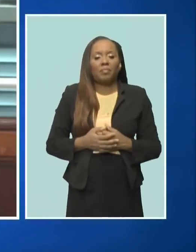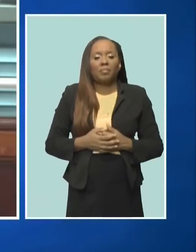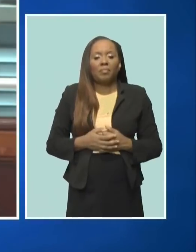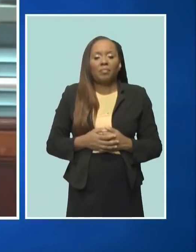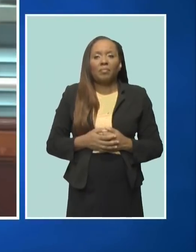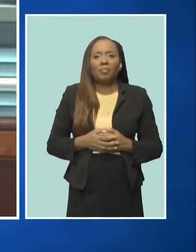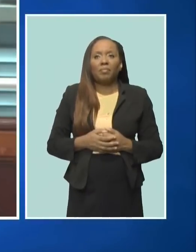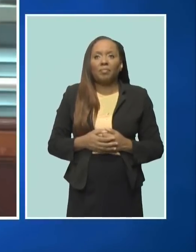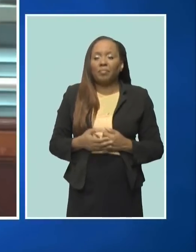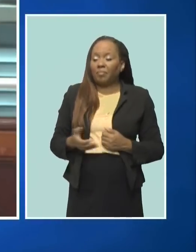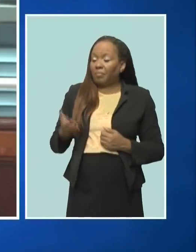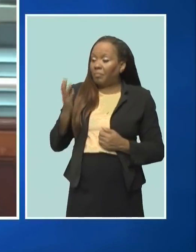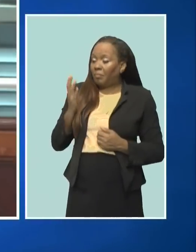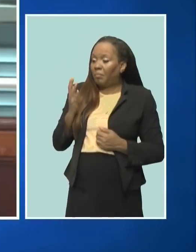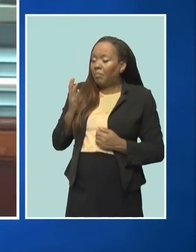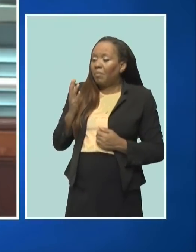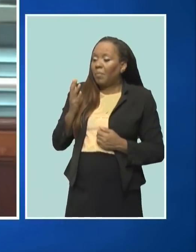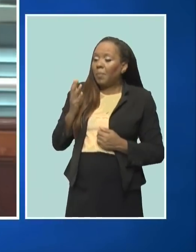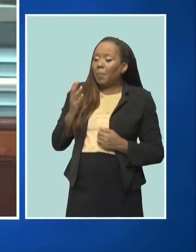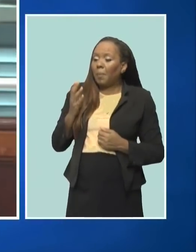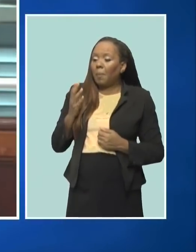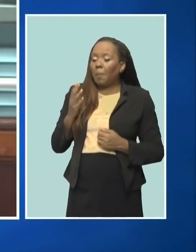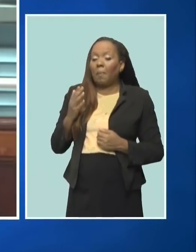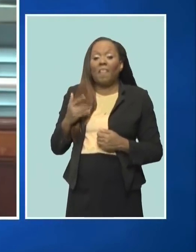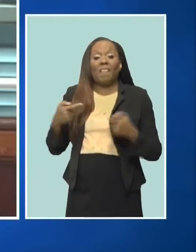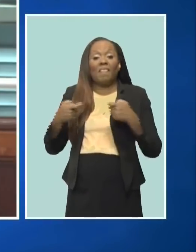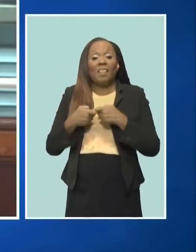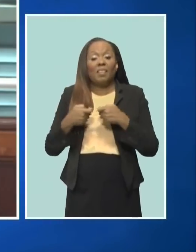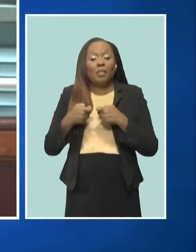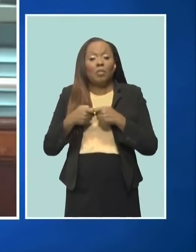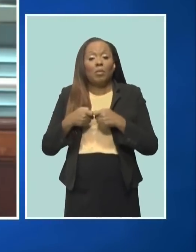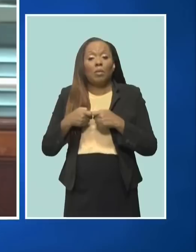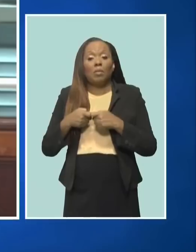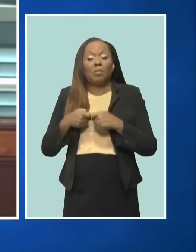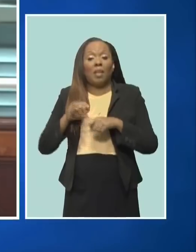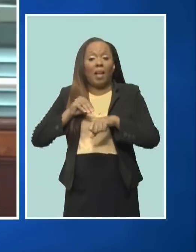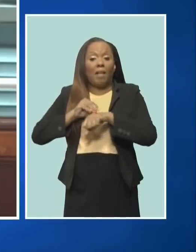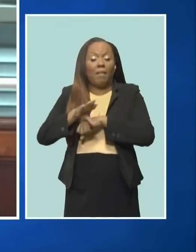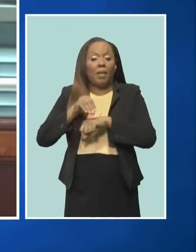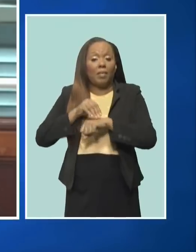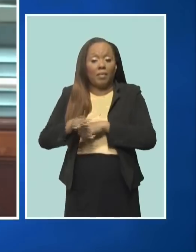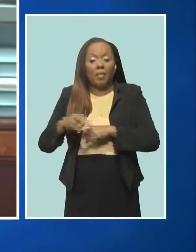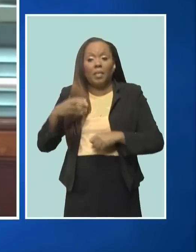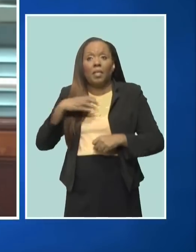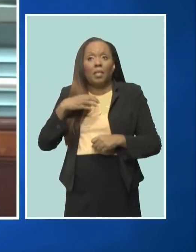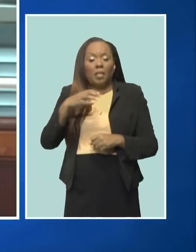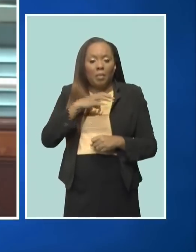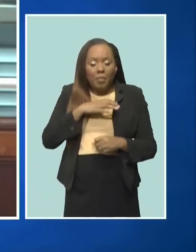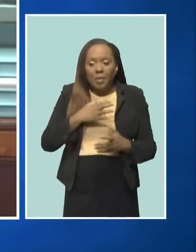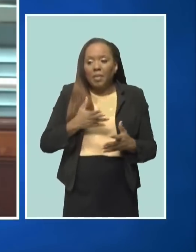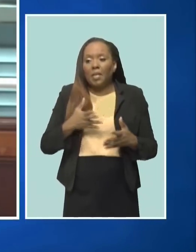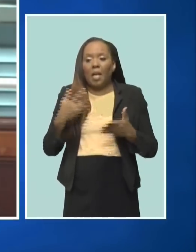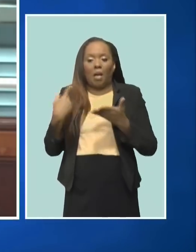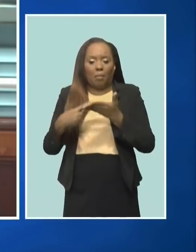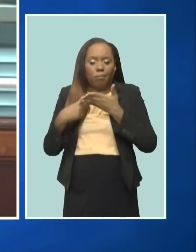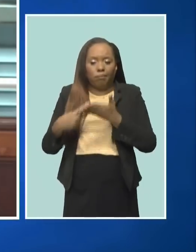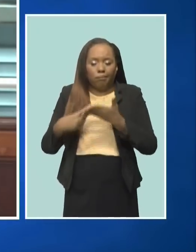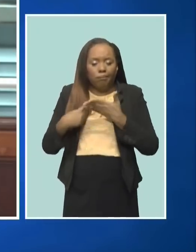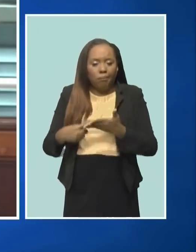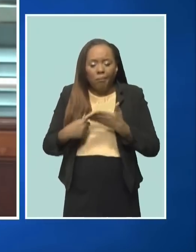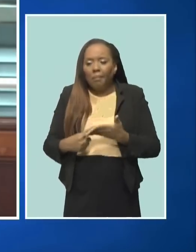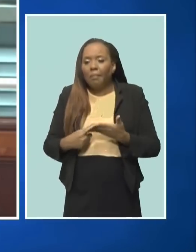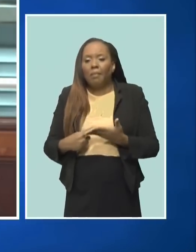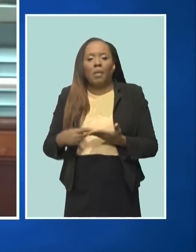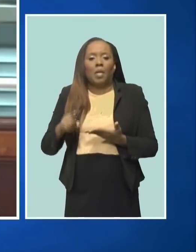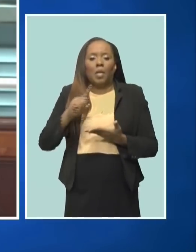the Electricity Advisory Committee, ma'am. And I think that that is a wonderful and good thing, because it enables